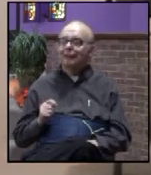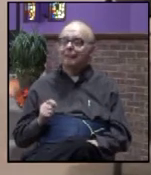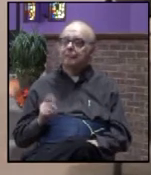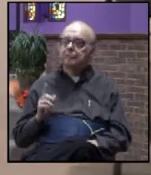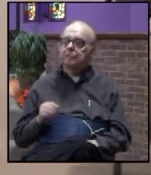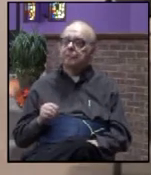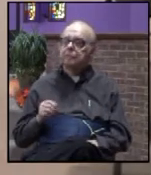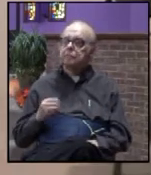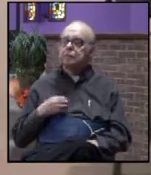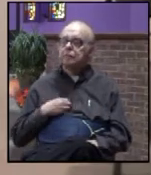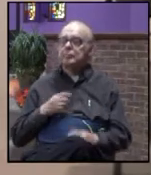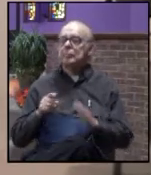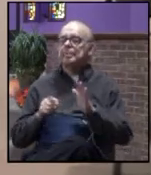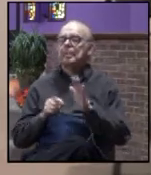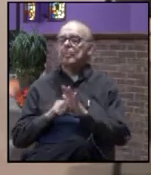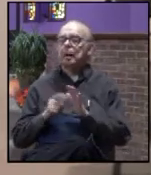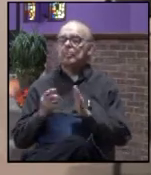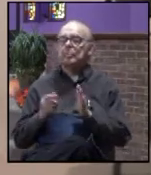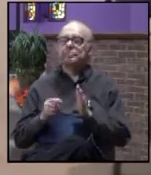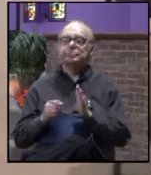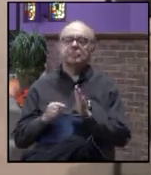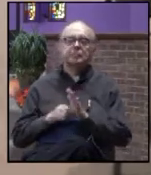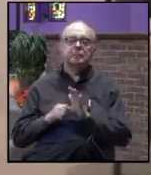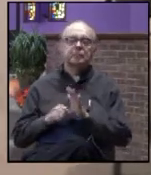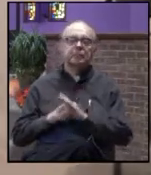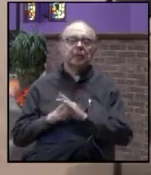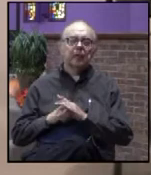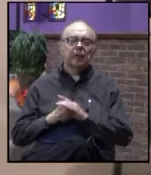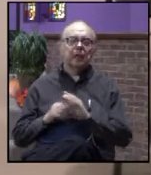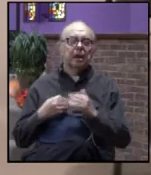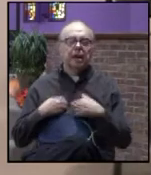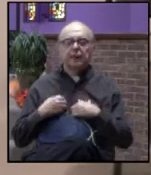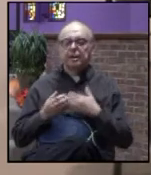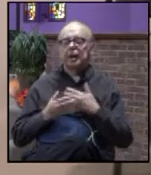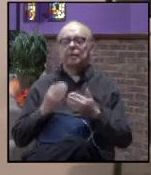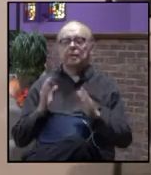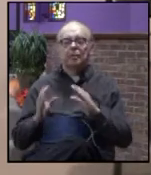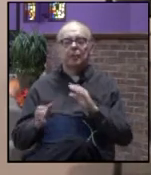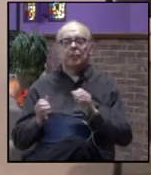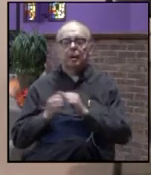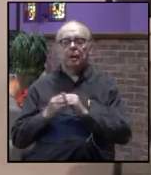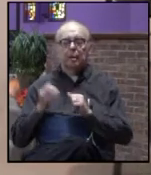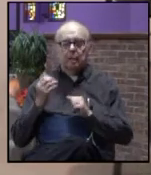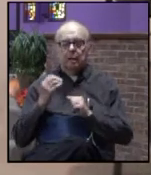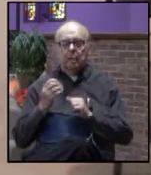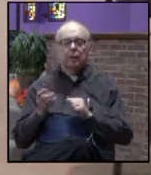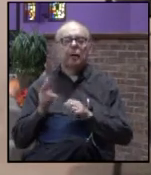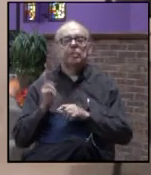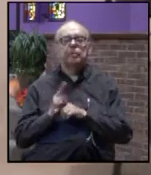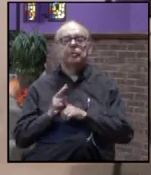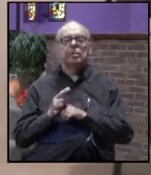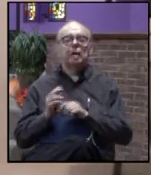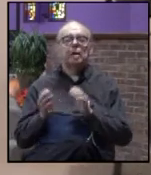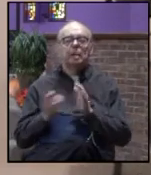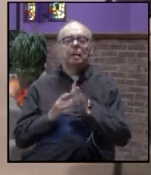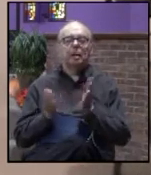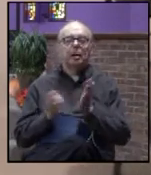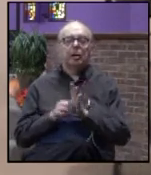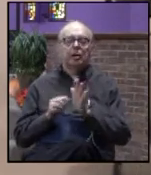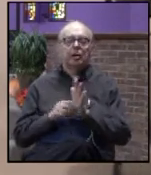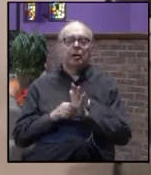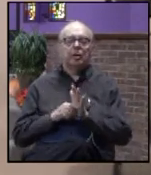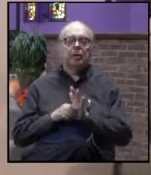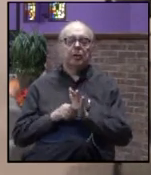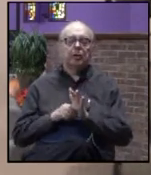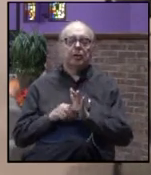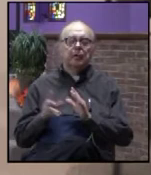I just got to have a Bible verse for everything. I can't carry on a simple conversation without throwing in a Bible verse. That's what they're going to expect